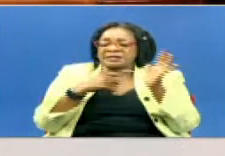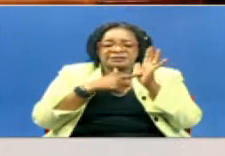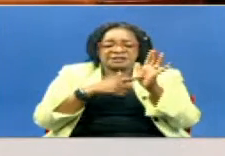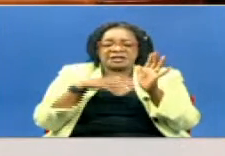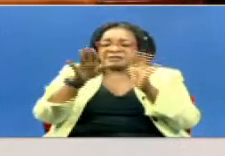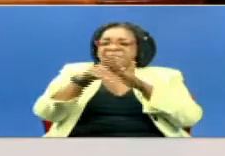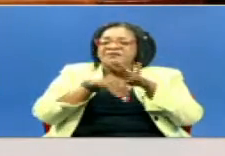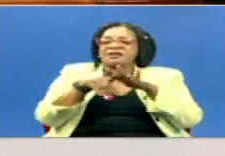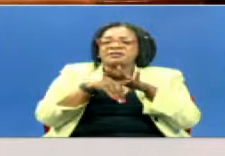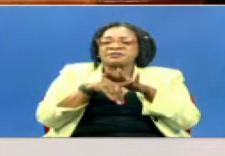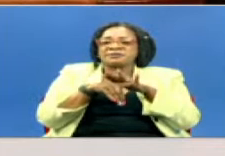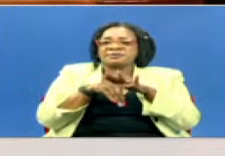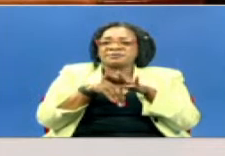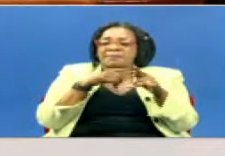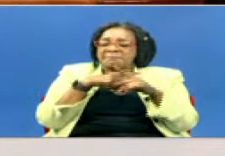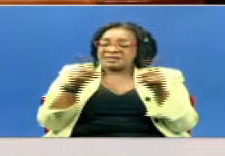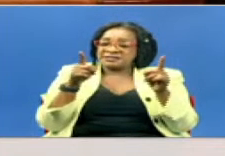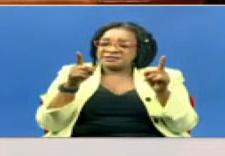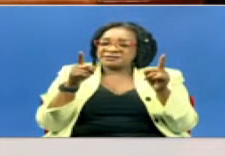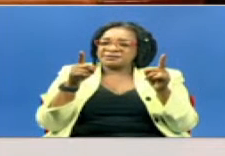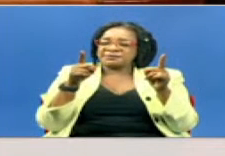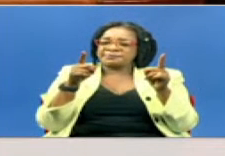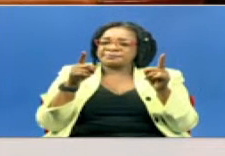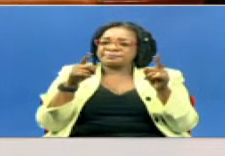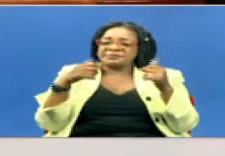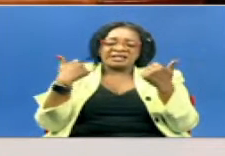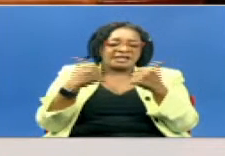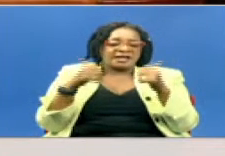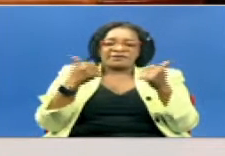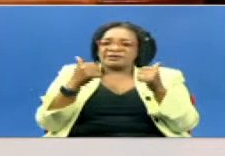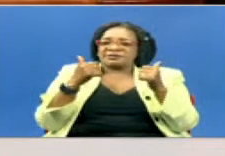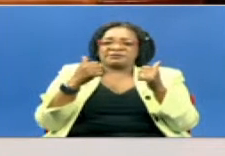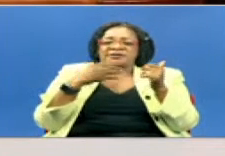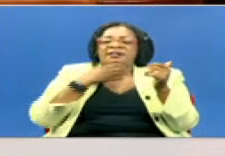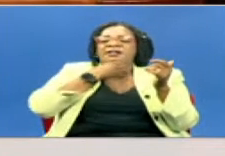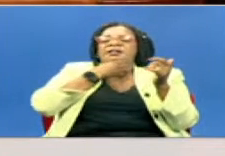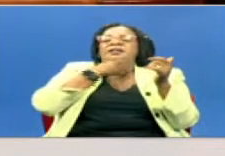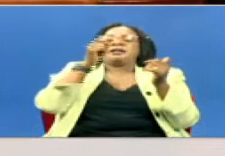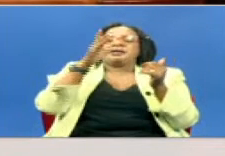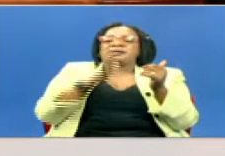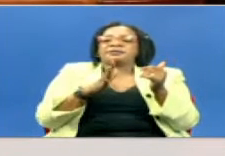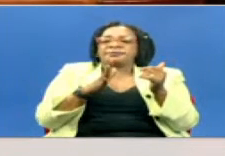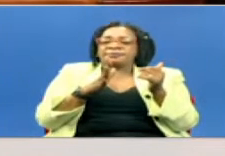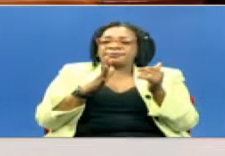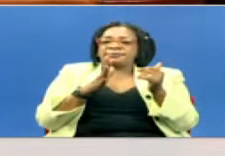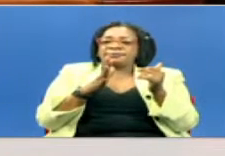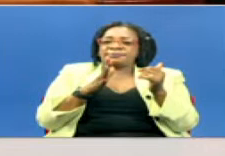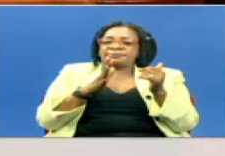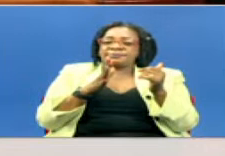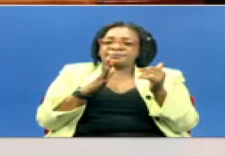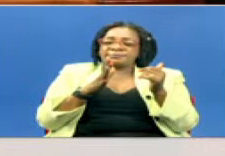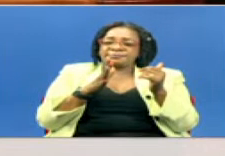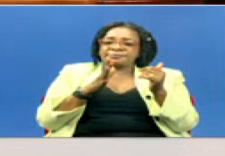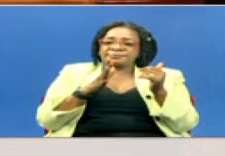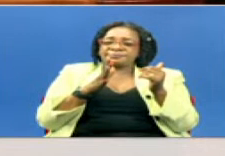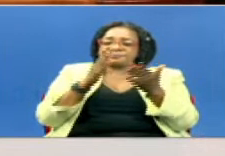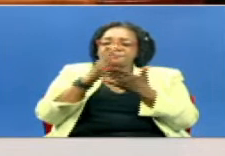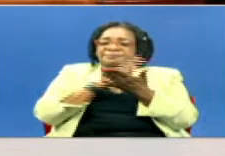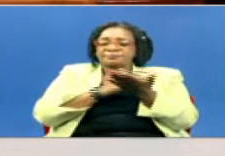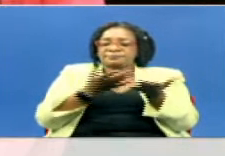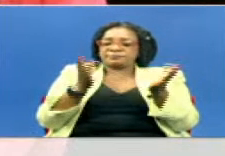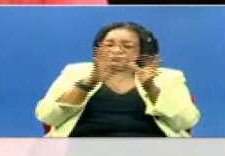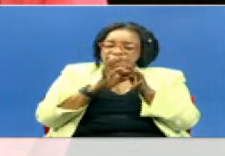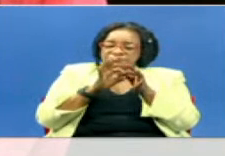preference, but he didn't put it down the throats of Kenyans. Before you formally joined the Azimio One Kenya